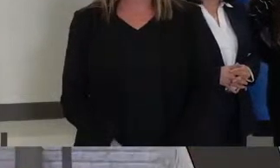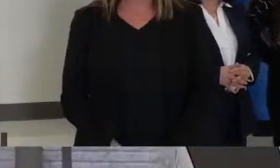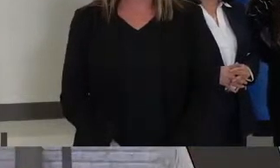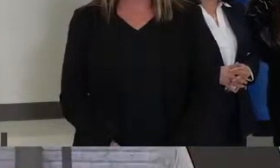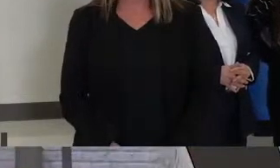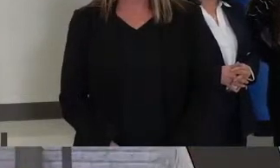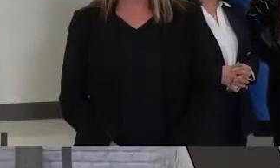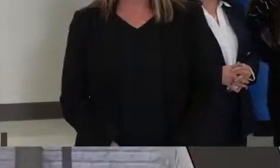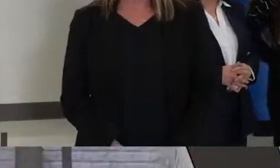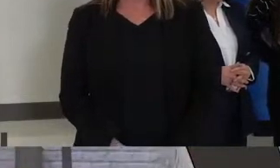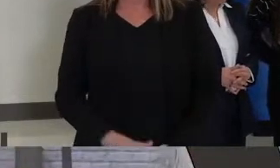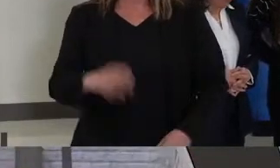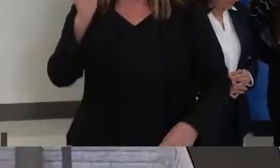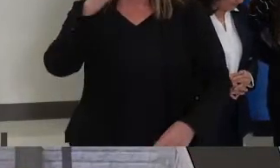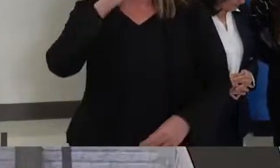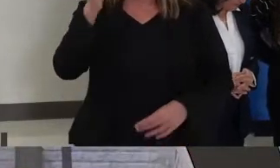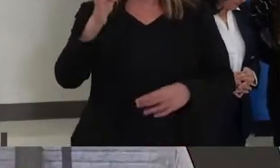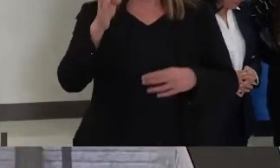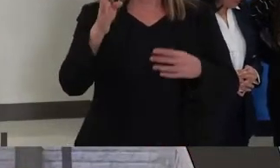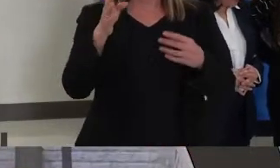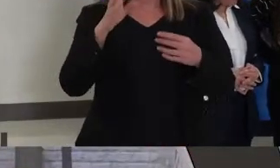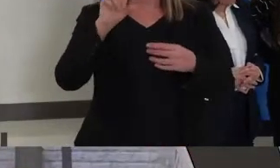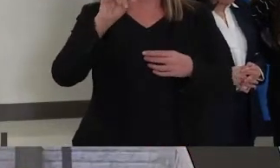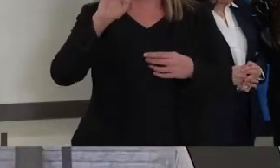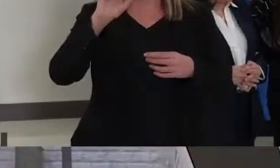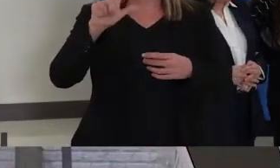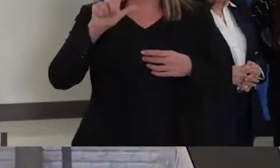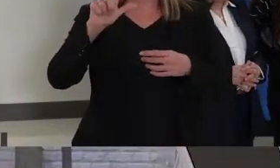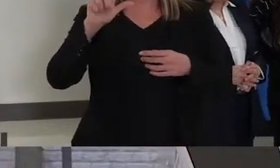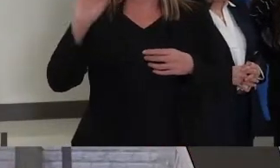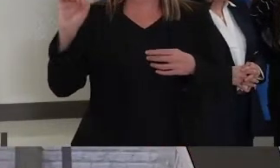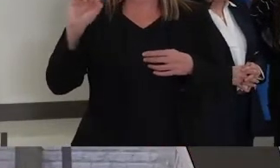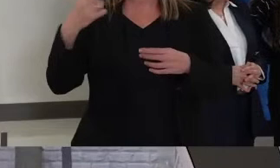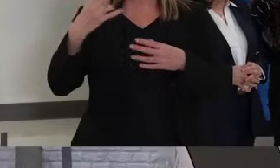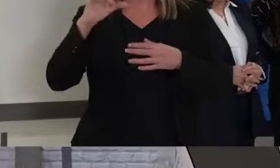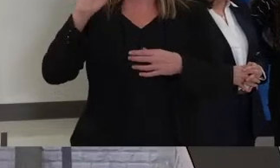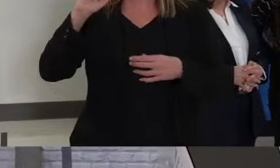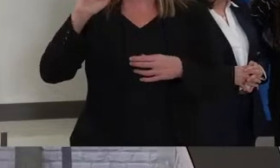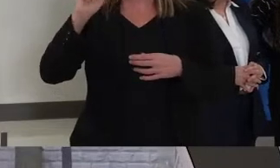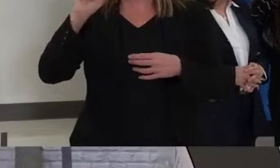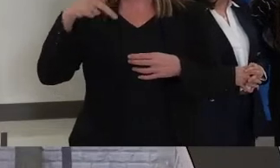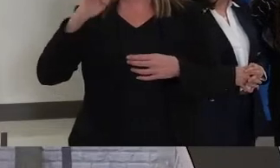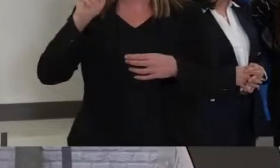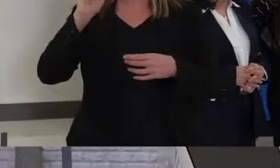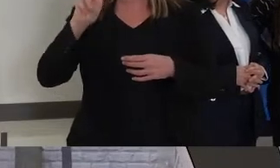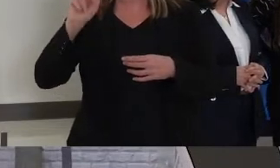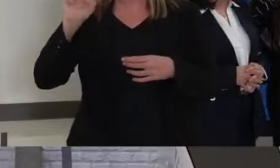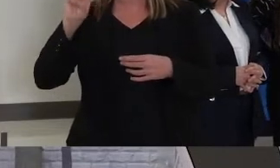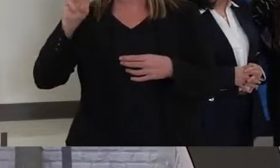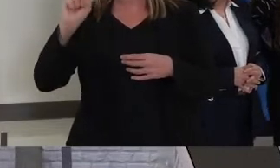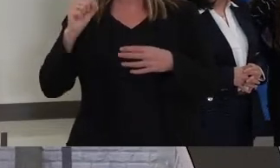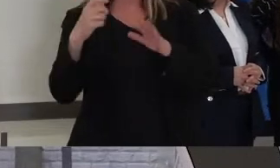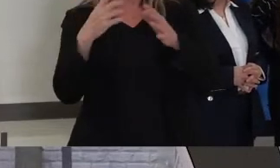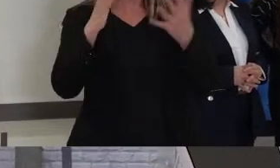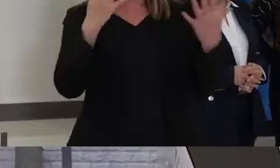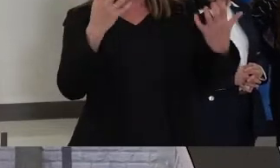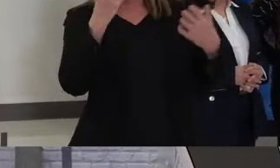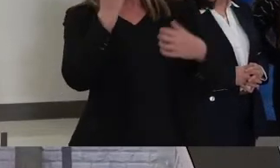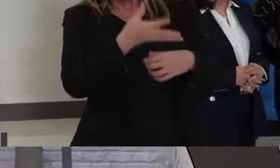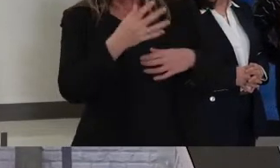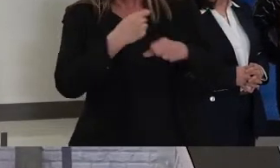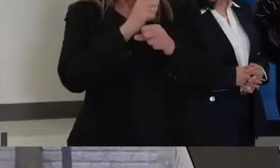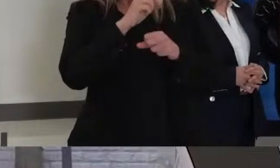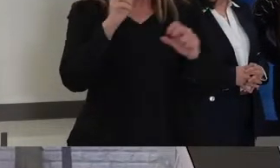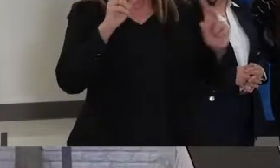Hi, Governor. Daniela with Spectrum News. I'm just curious how you guys are going to ensure that those who need the help the most,